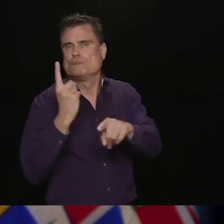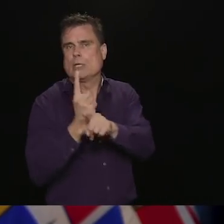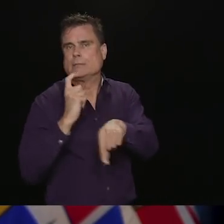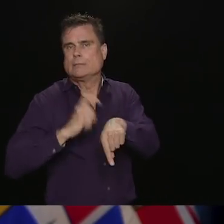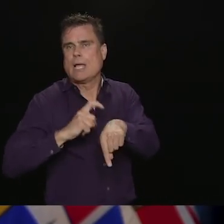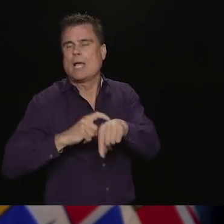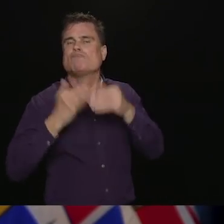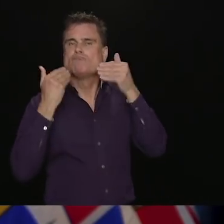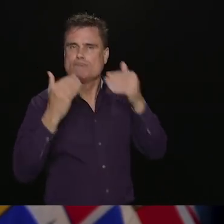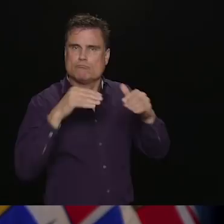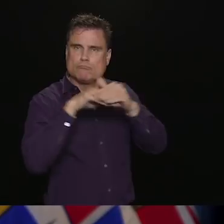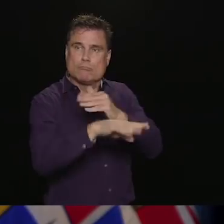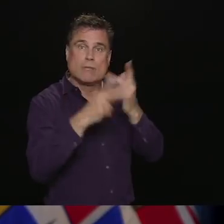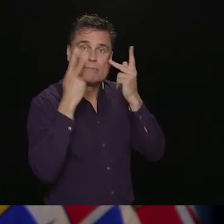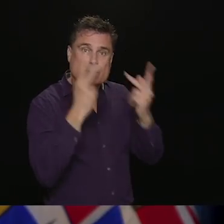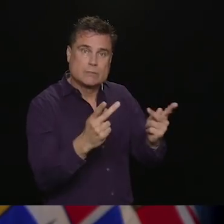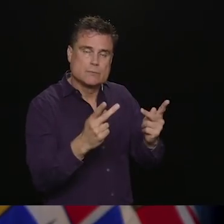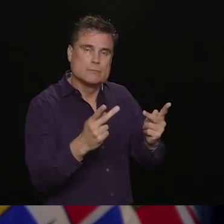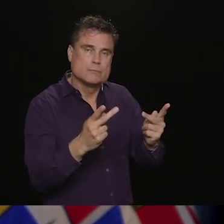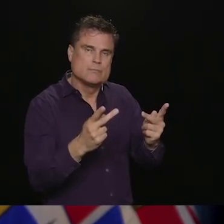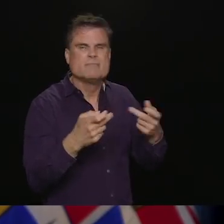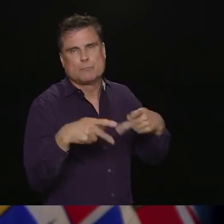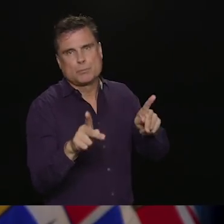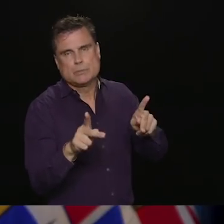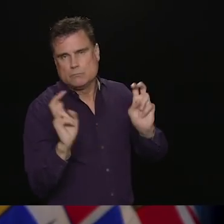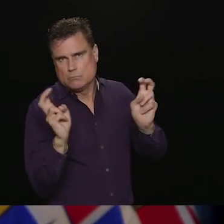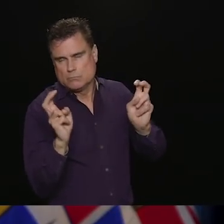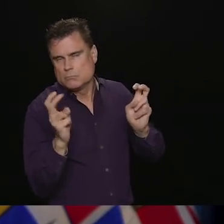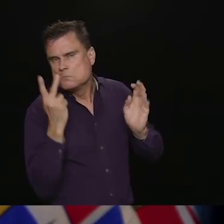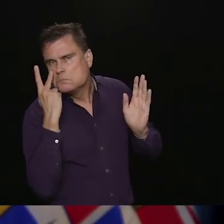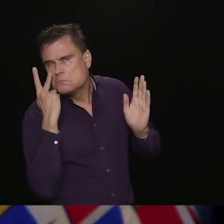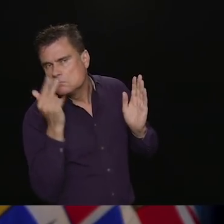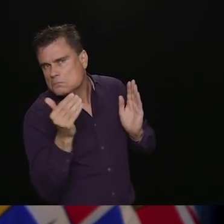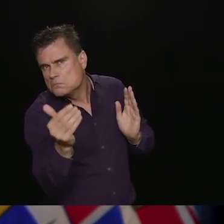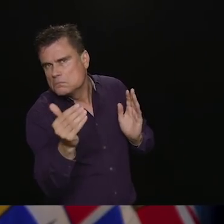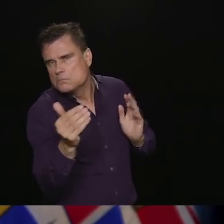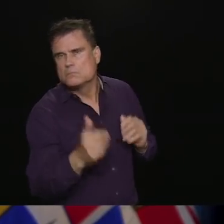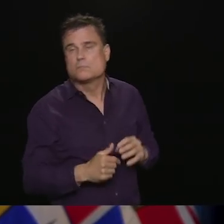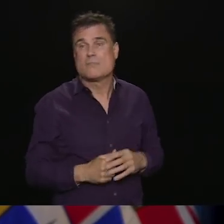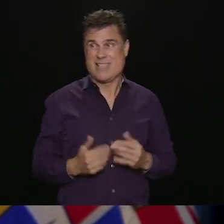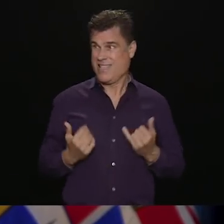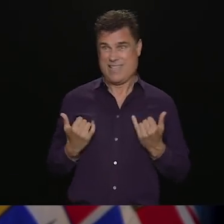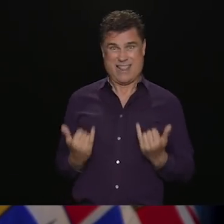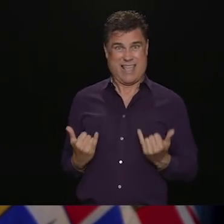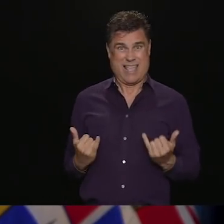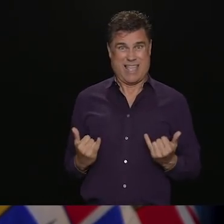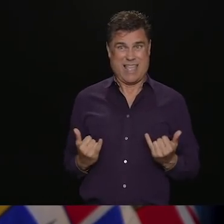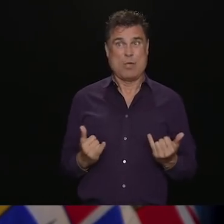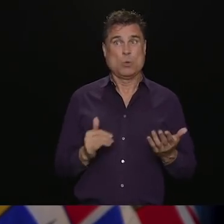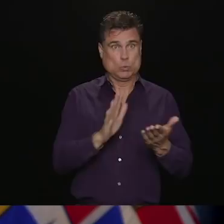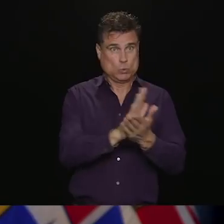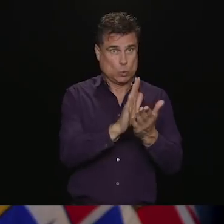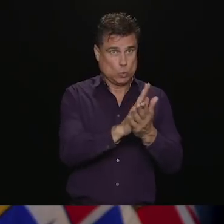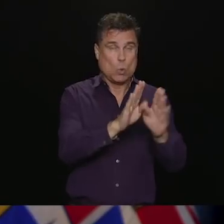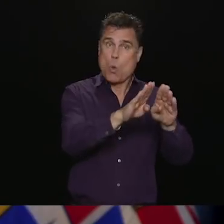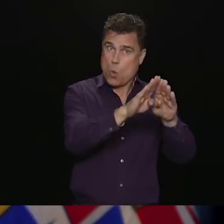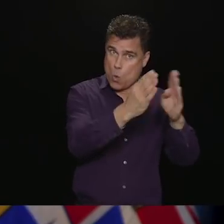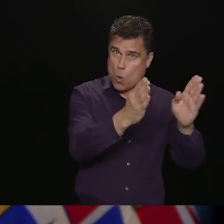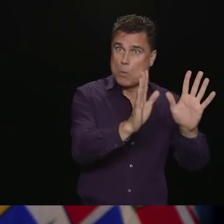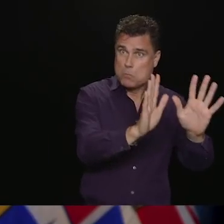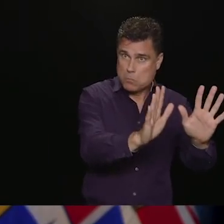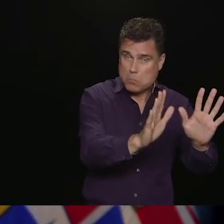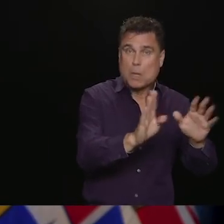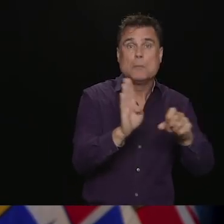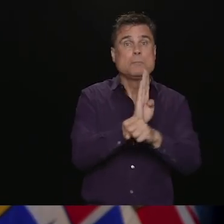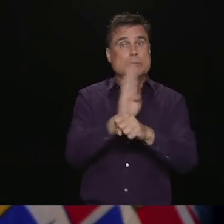and schools and other things open, we do run the risk, and we have seen this, of increasing transmission. And we need to be